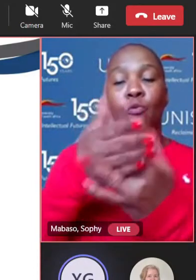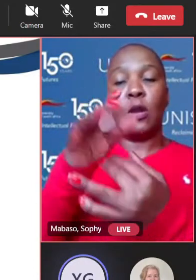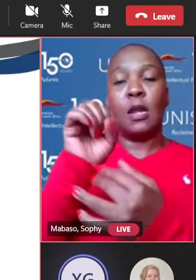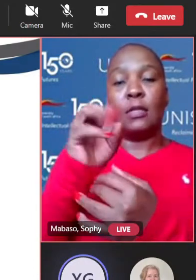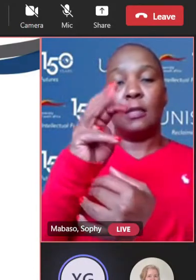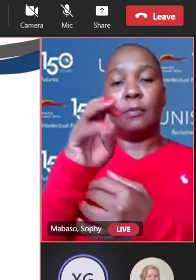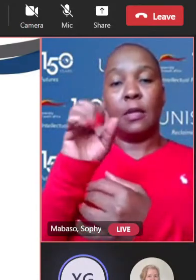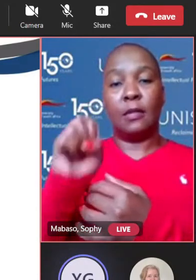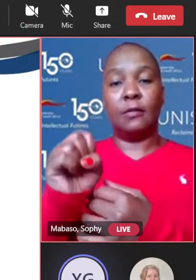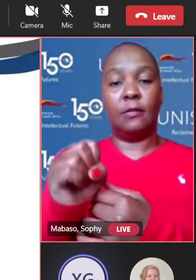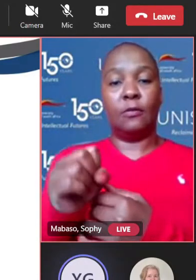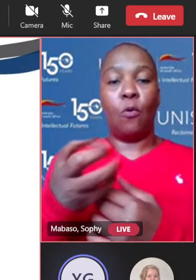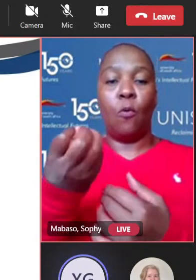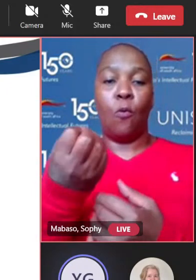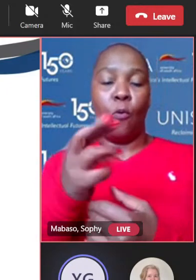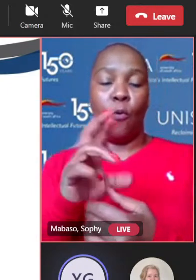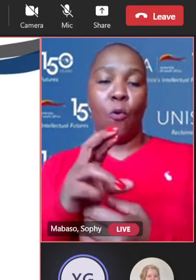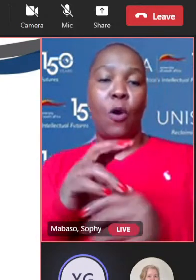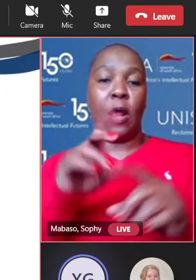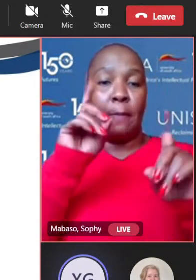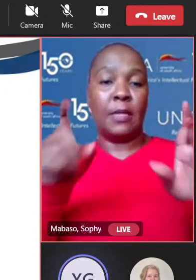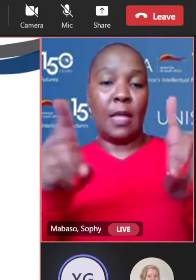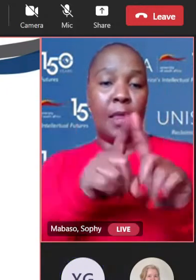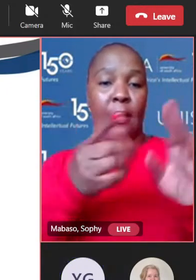took of the password which you saw here.